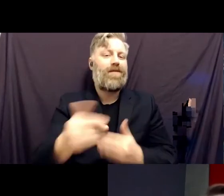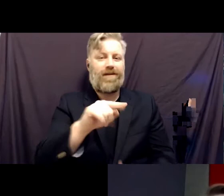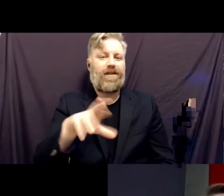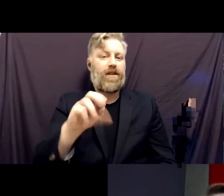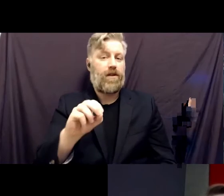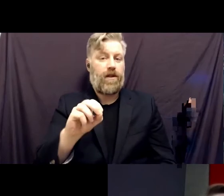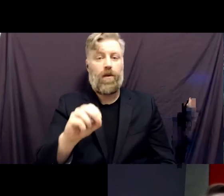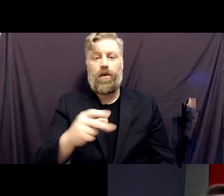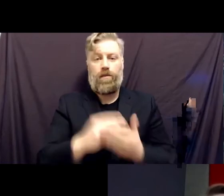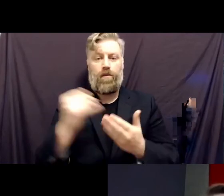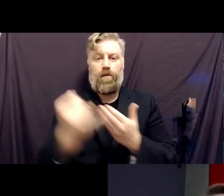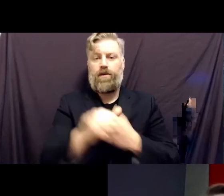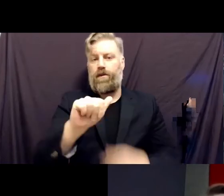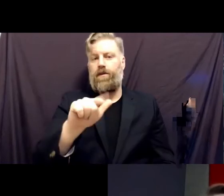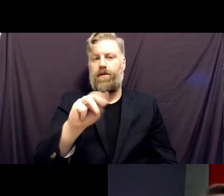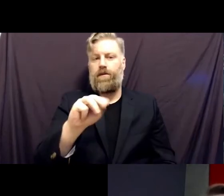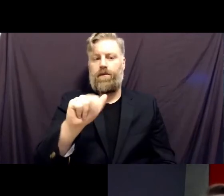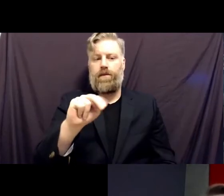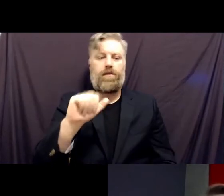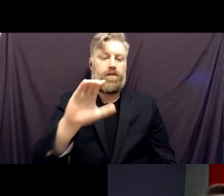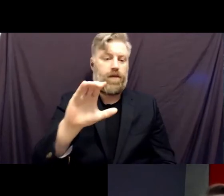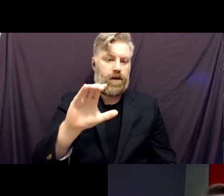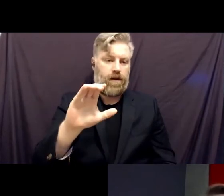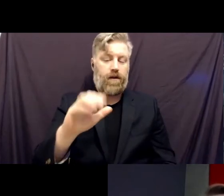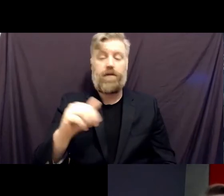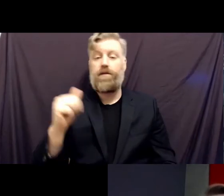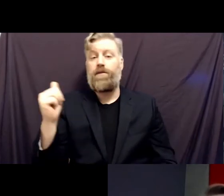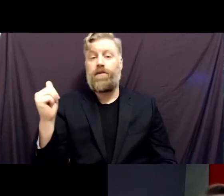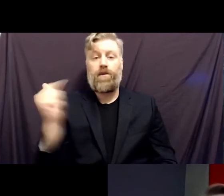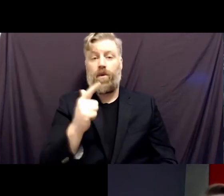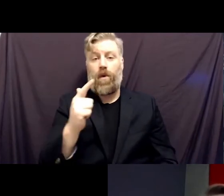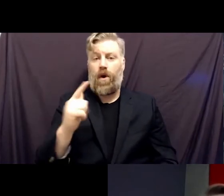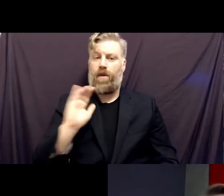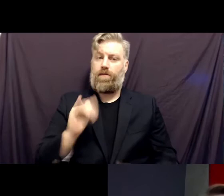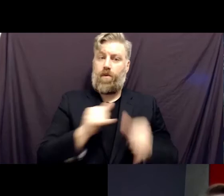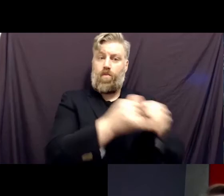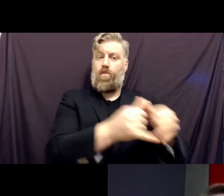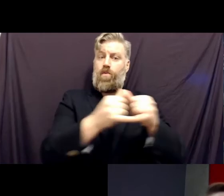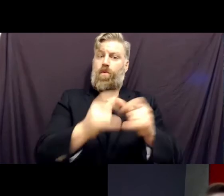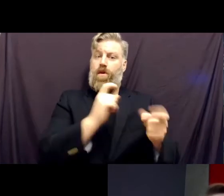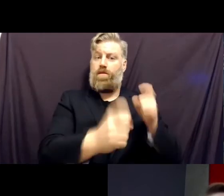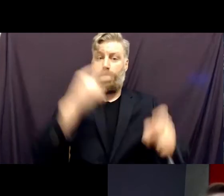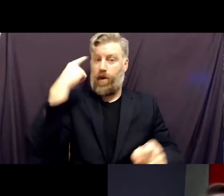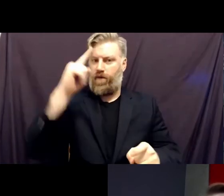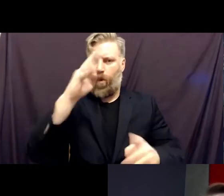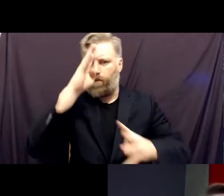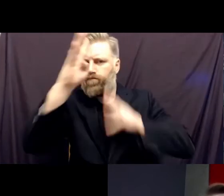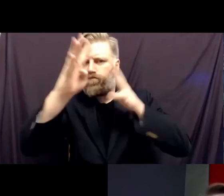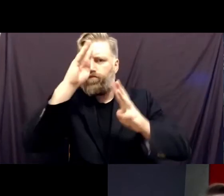Almanac, summarizing all awarded innovative practices and policies from the very